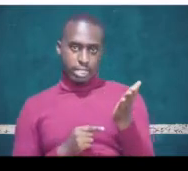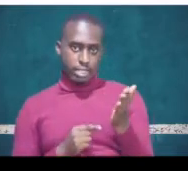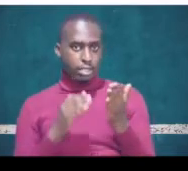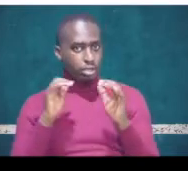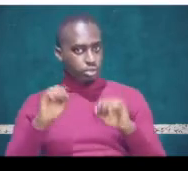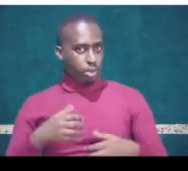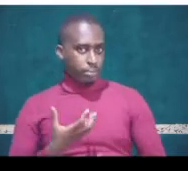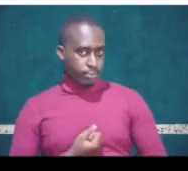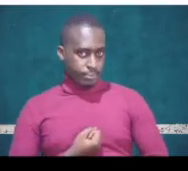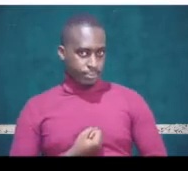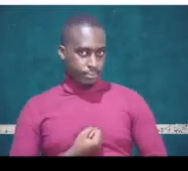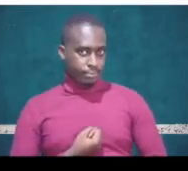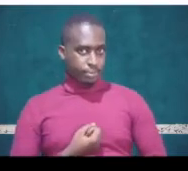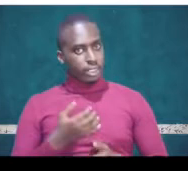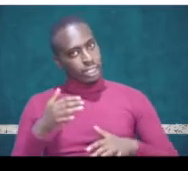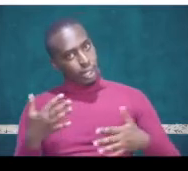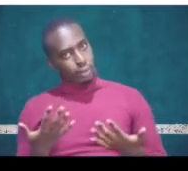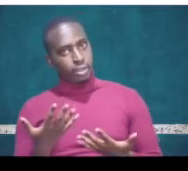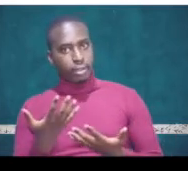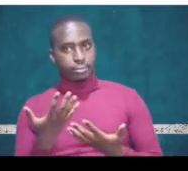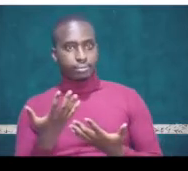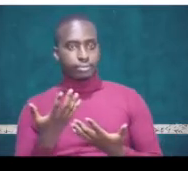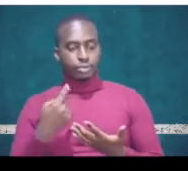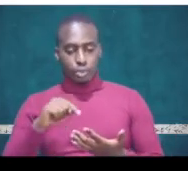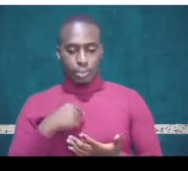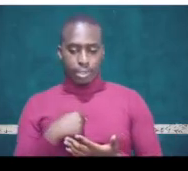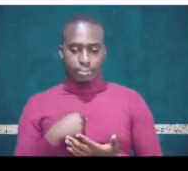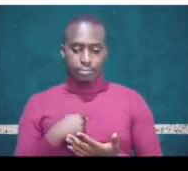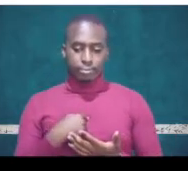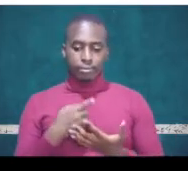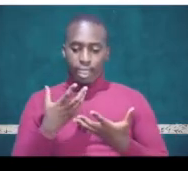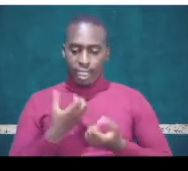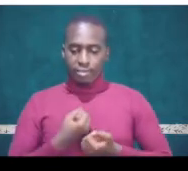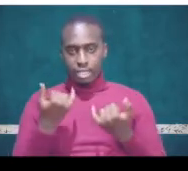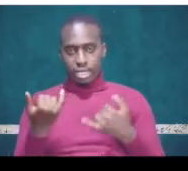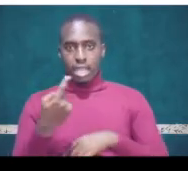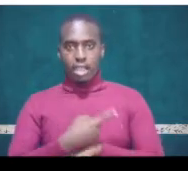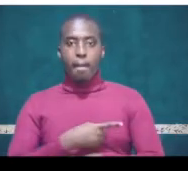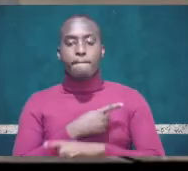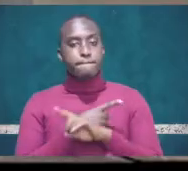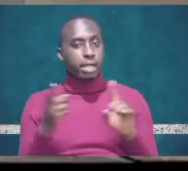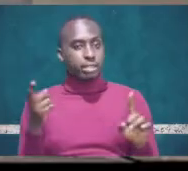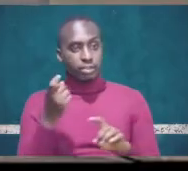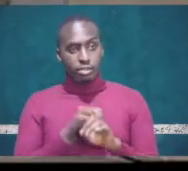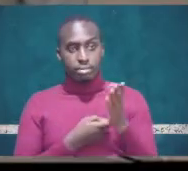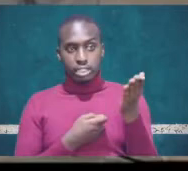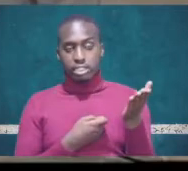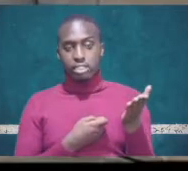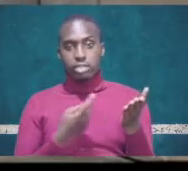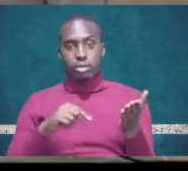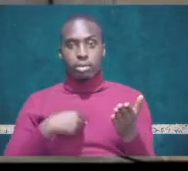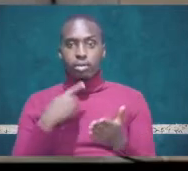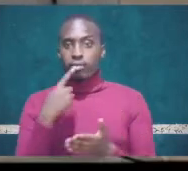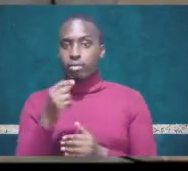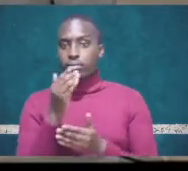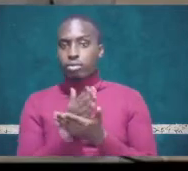we have, or that we are having right now. But for this one, we have